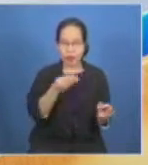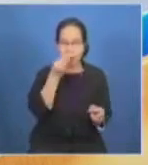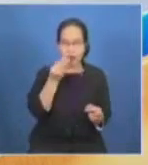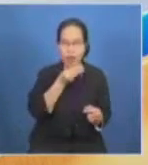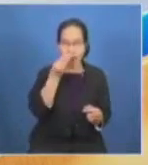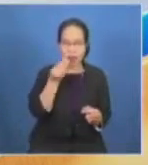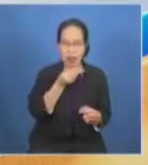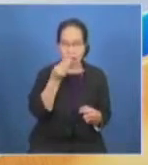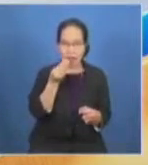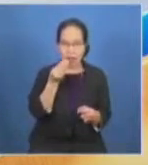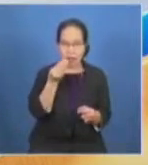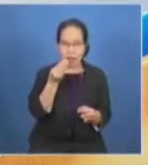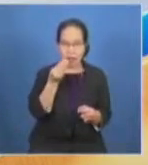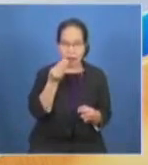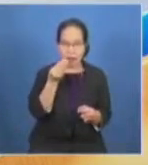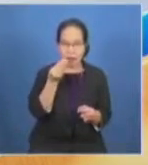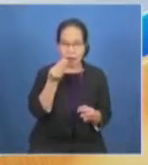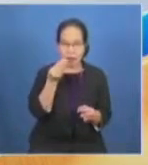for our free